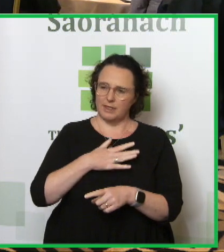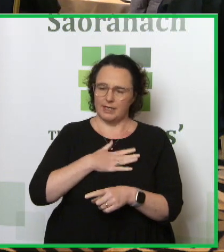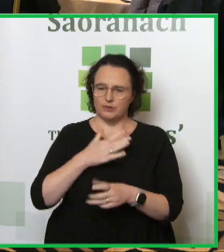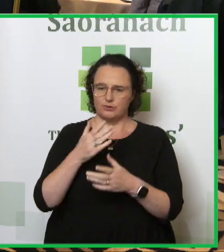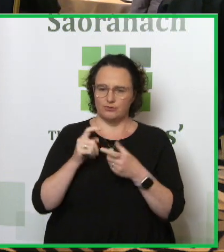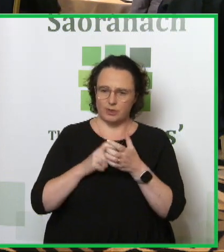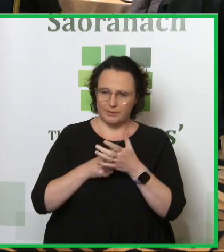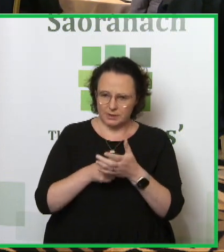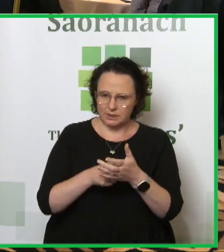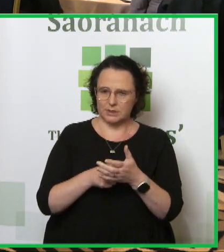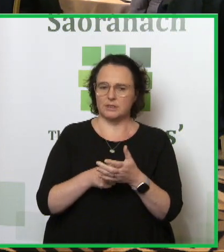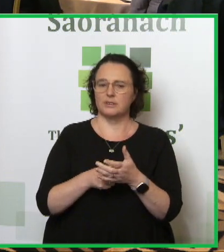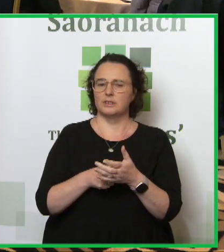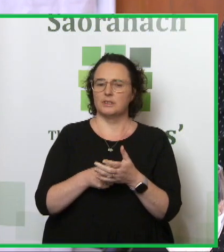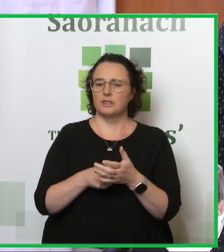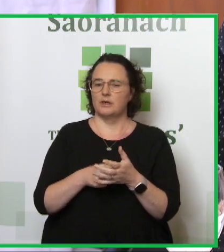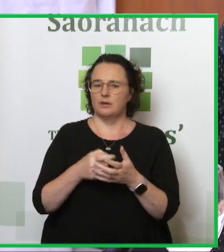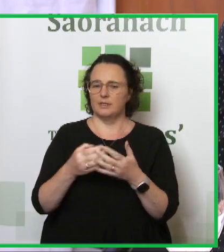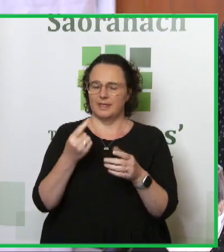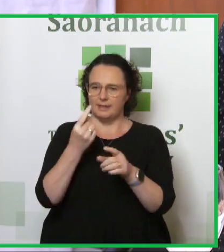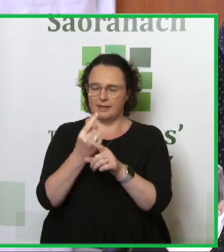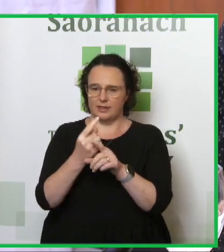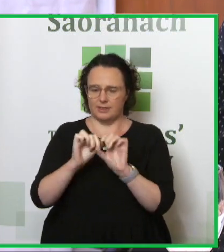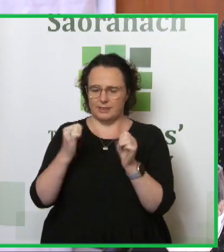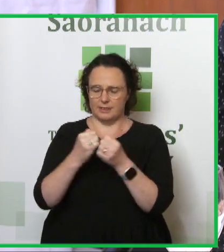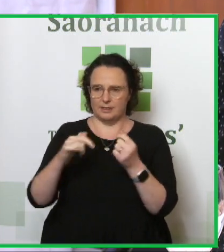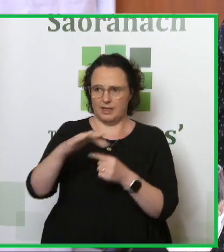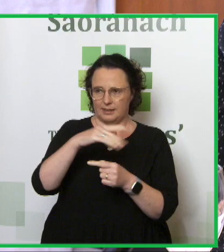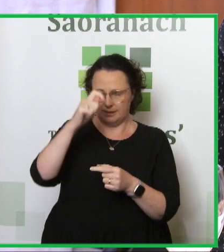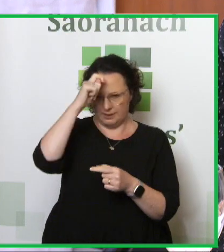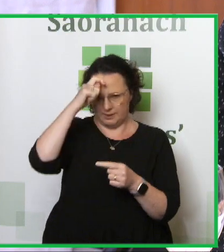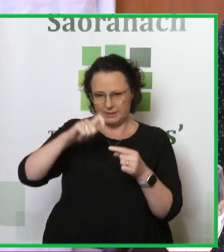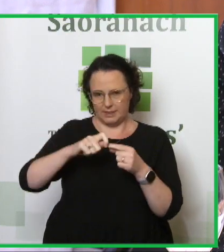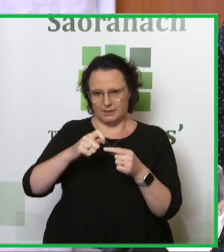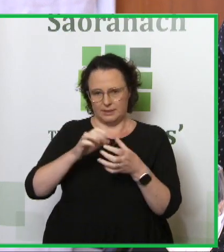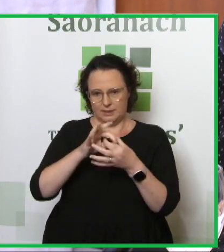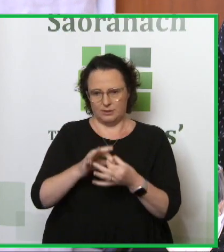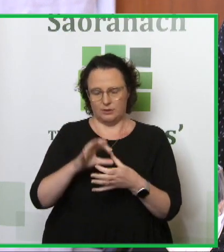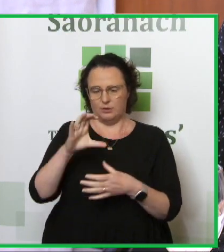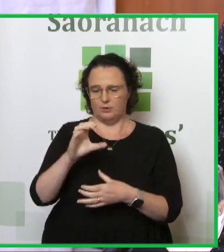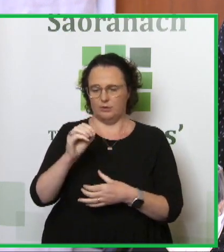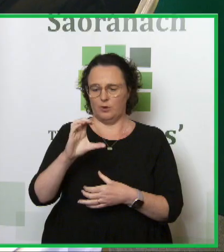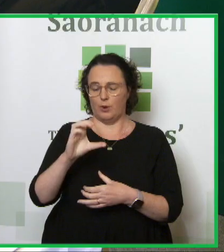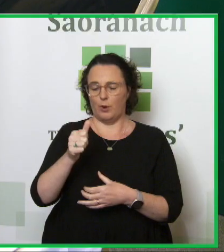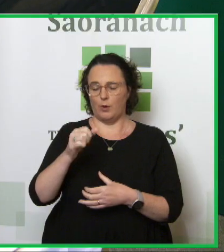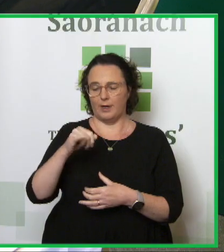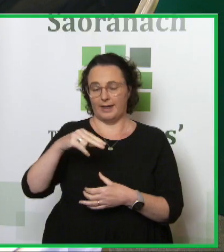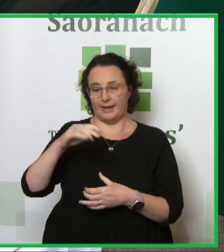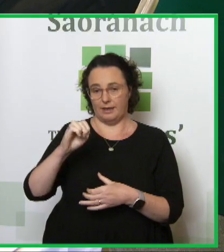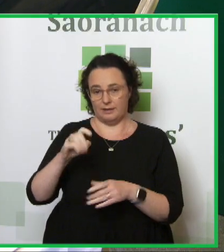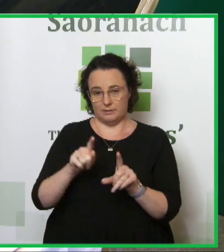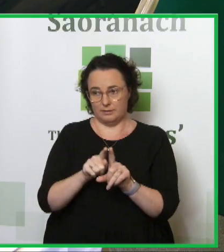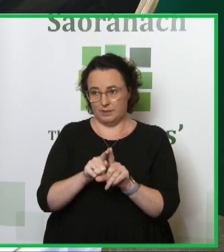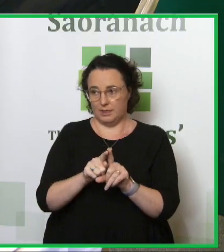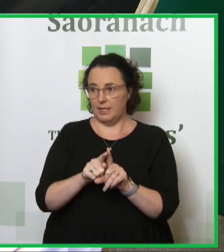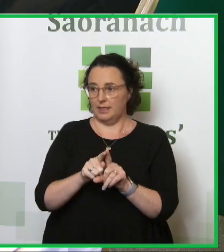given its prevalence in society, I think we should test the room on cocaine as well. Okay. Can I have a level of understanding in the